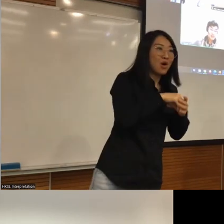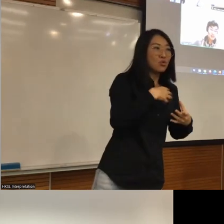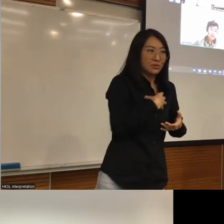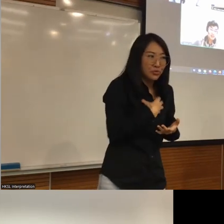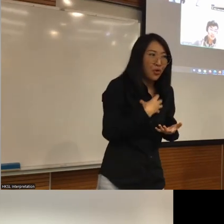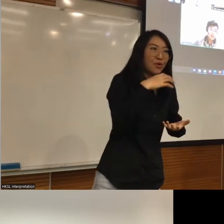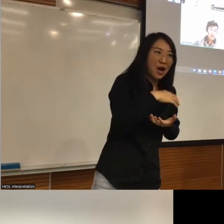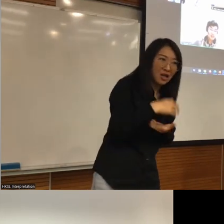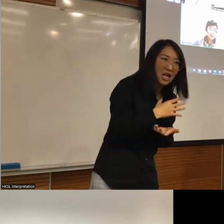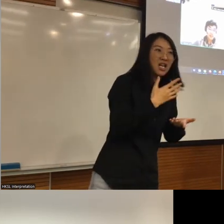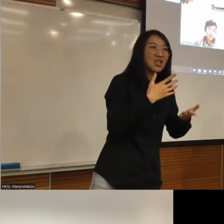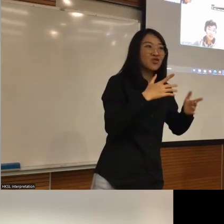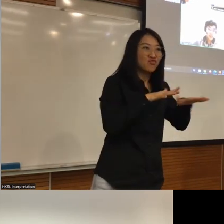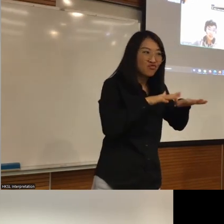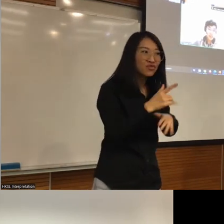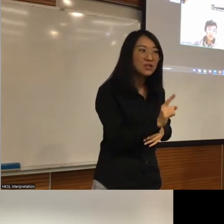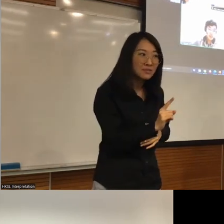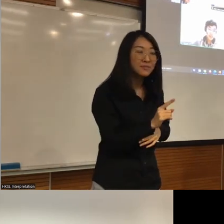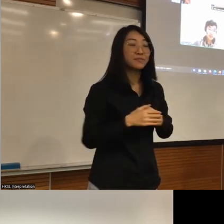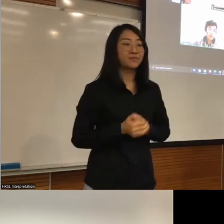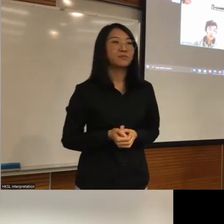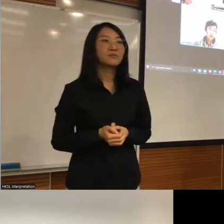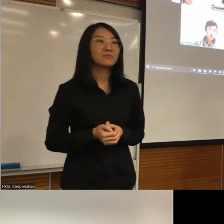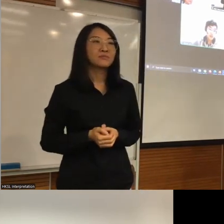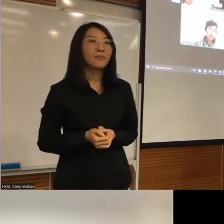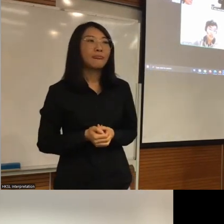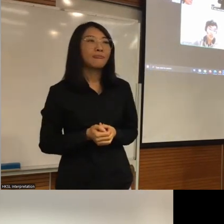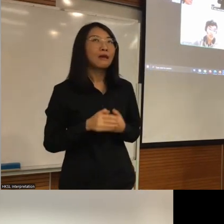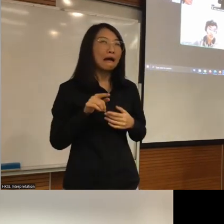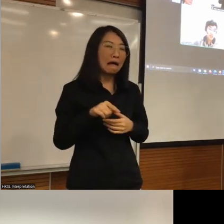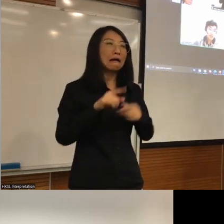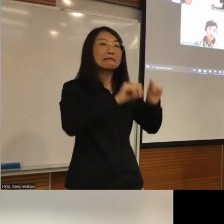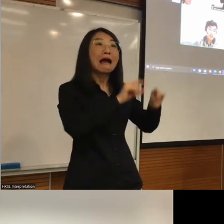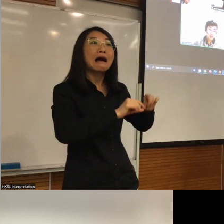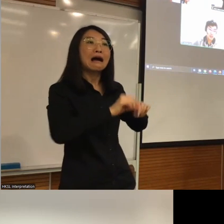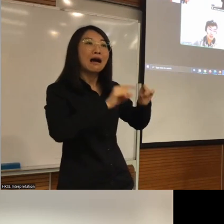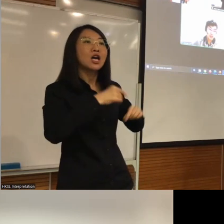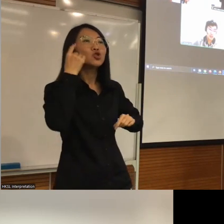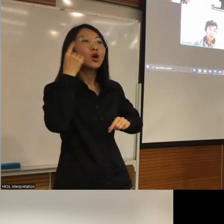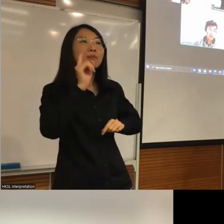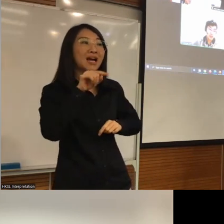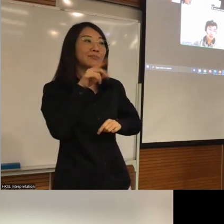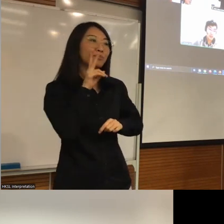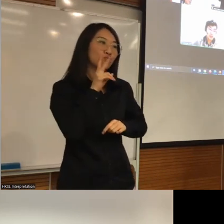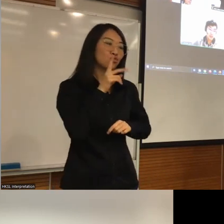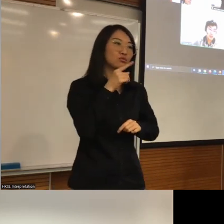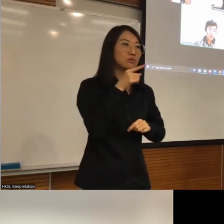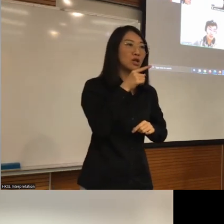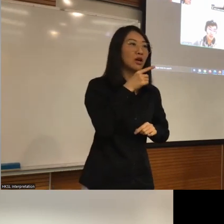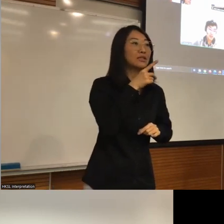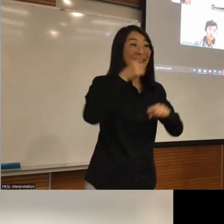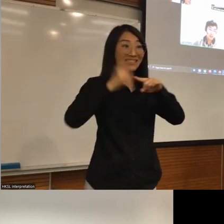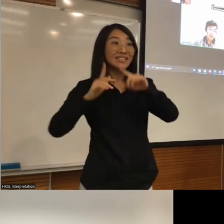there can be a mismatch between our expectation of knowledge used in interpreting